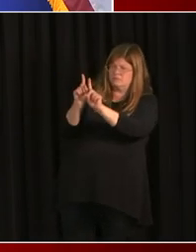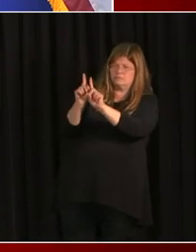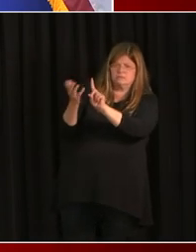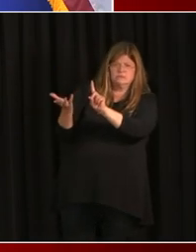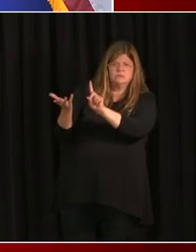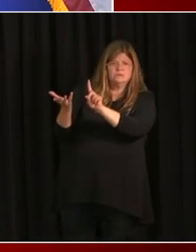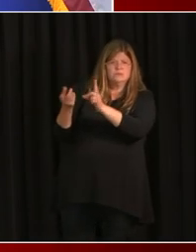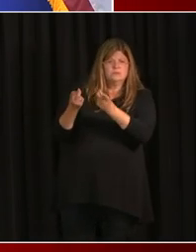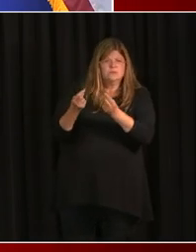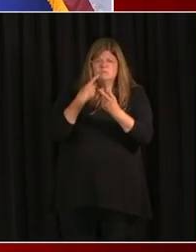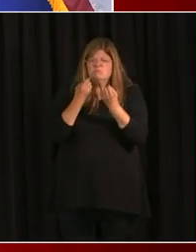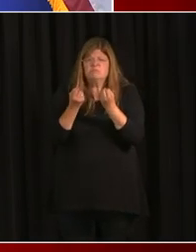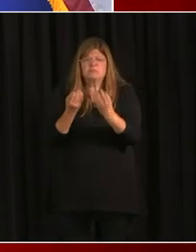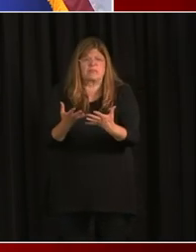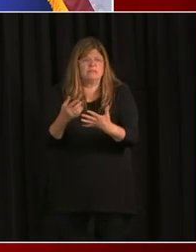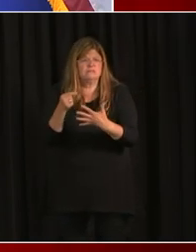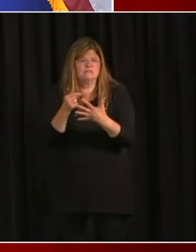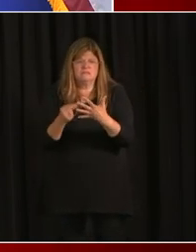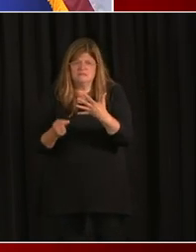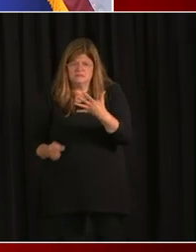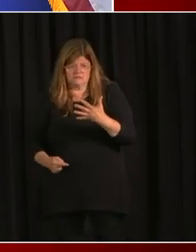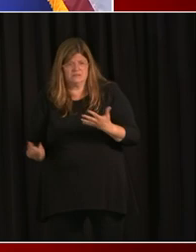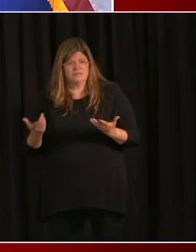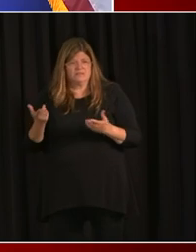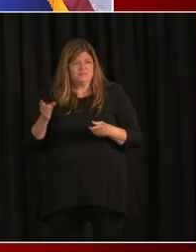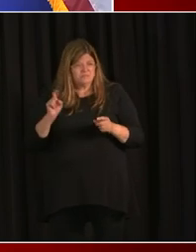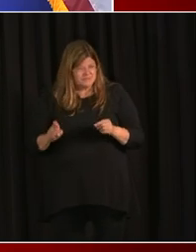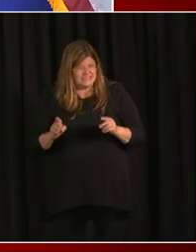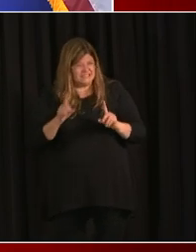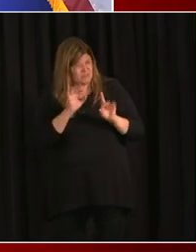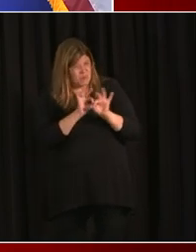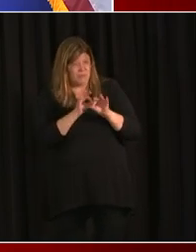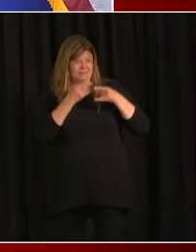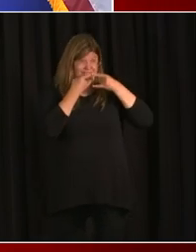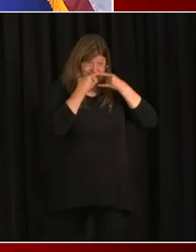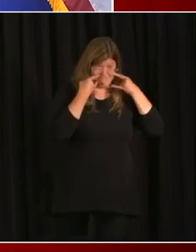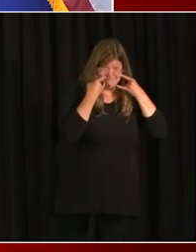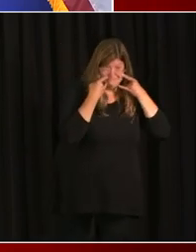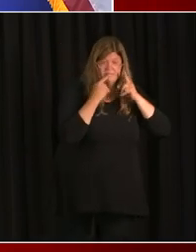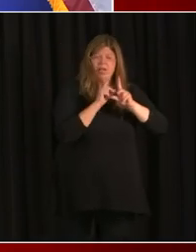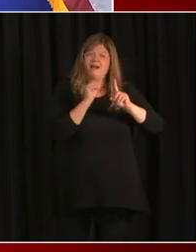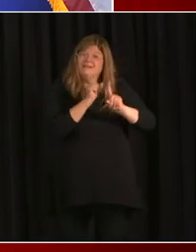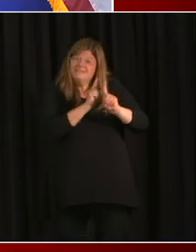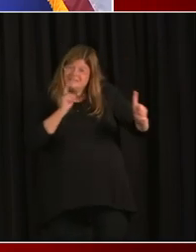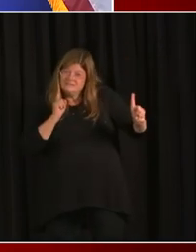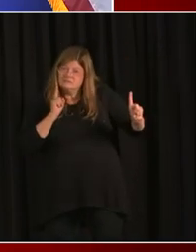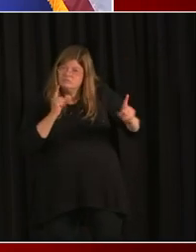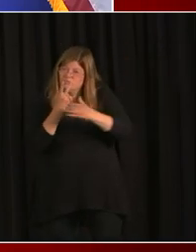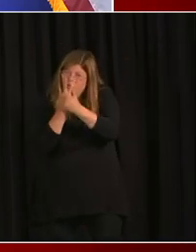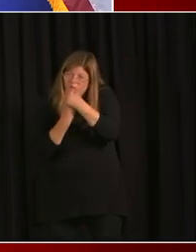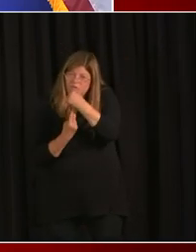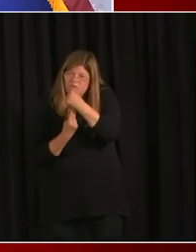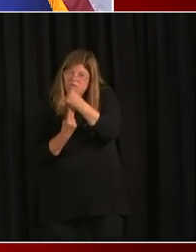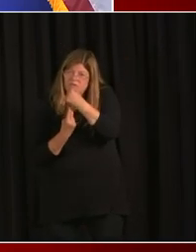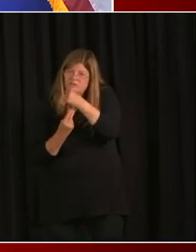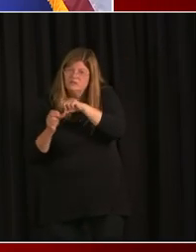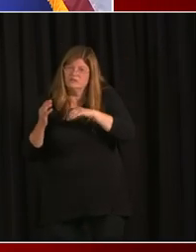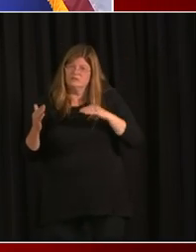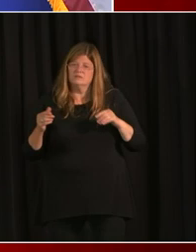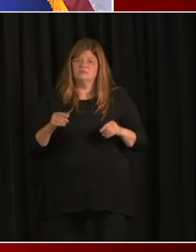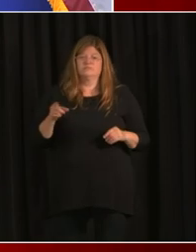really make a tremendous amount of difference, and we need people to be adhering to them and taking them very seriously.